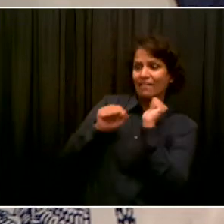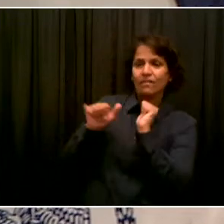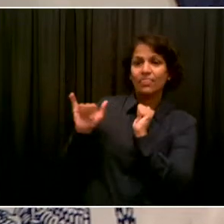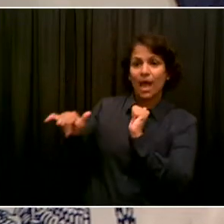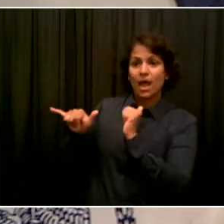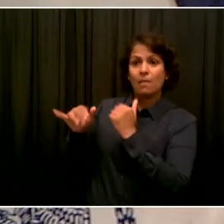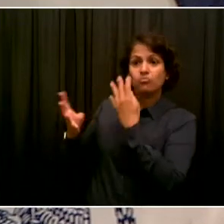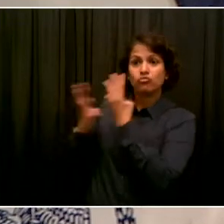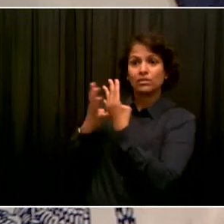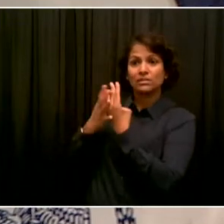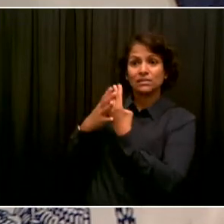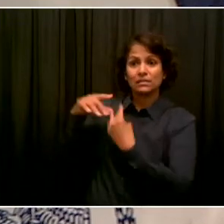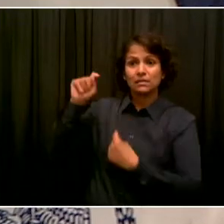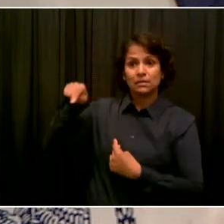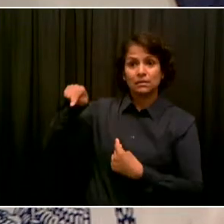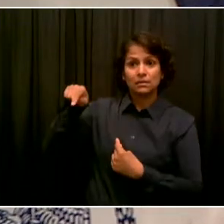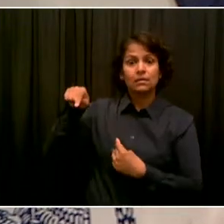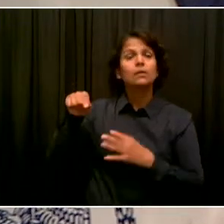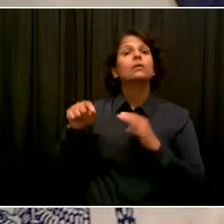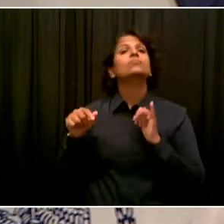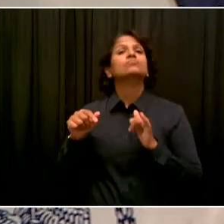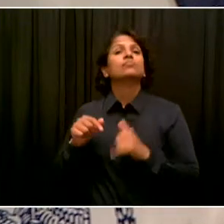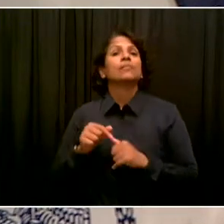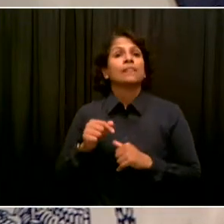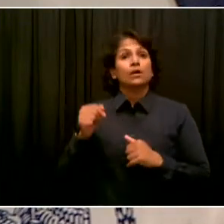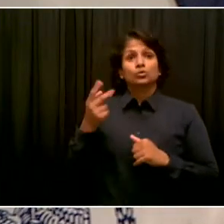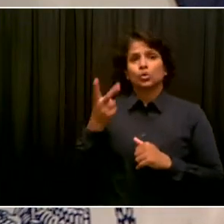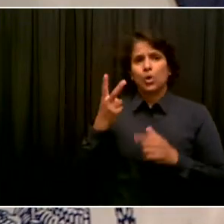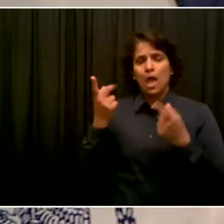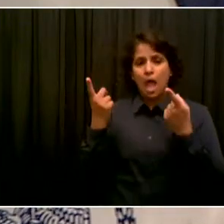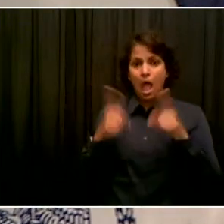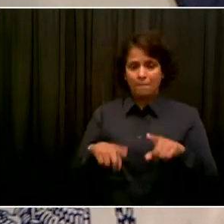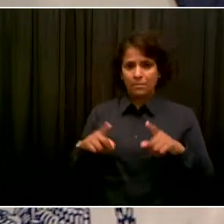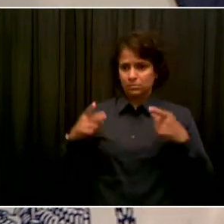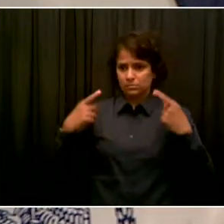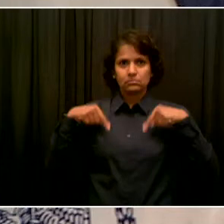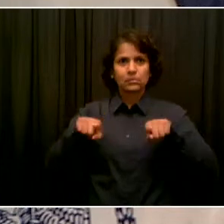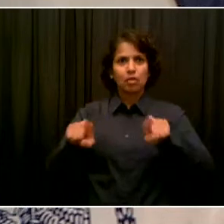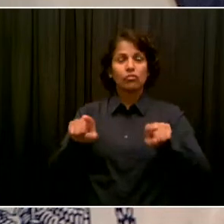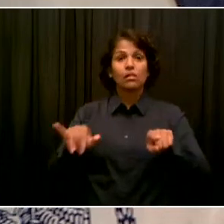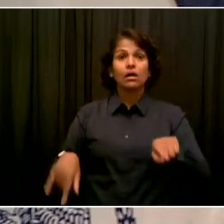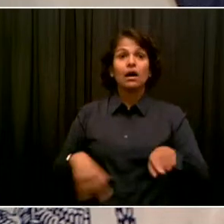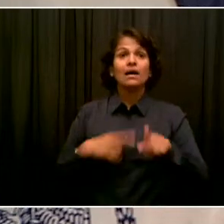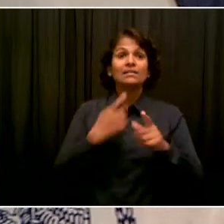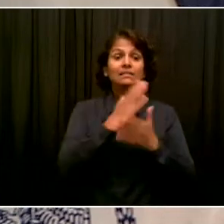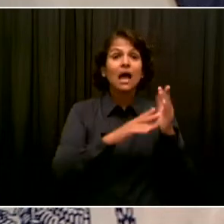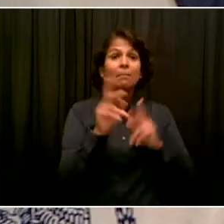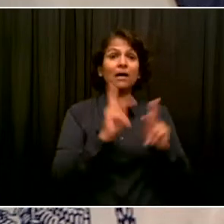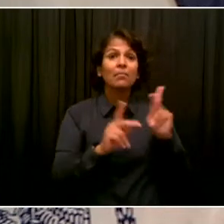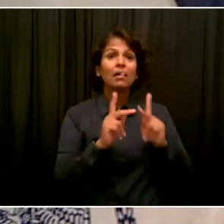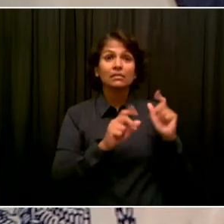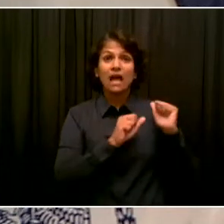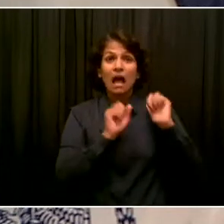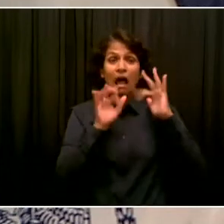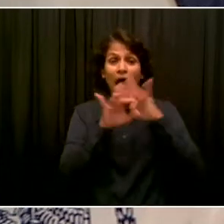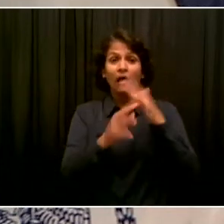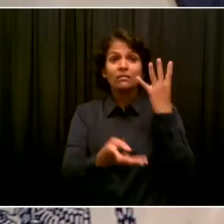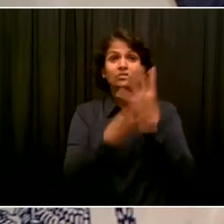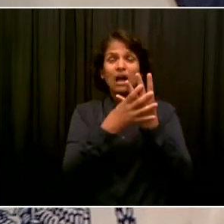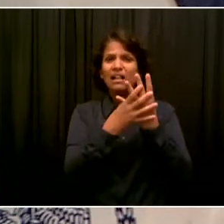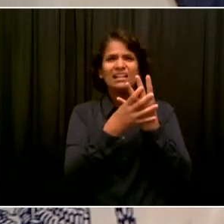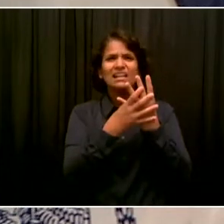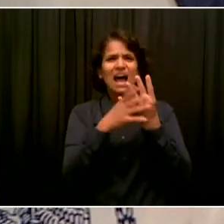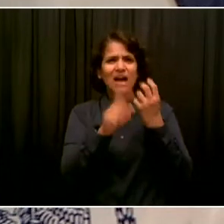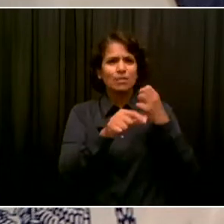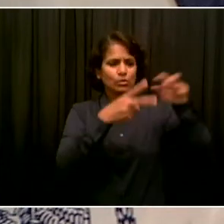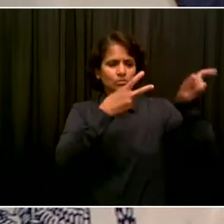parallel realities. There's a lot of folks who are in Rikers who really should be in a state prison system, not in the city jail. And second,